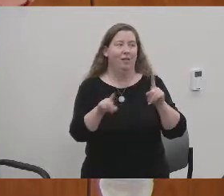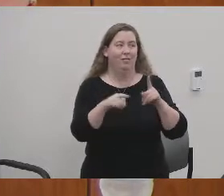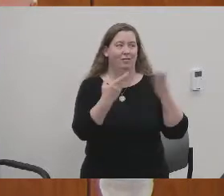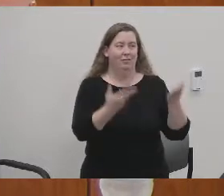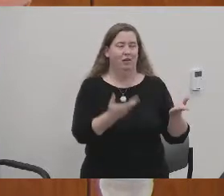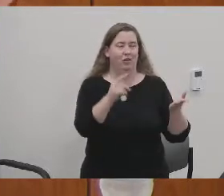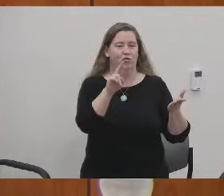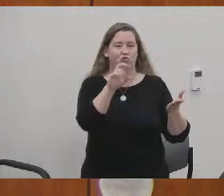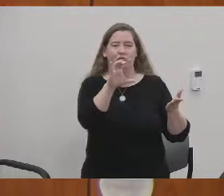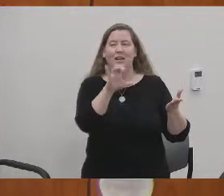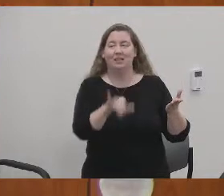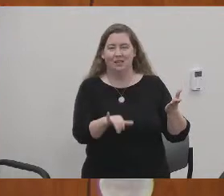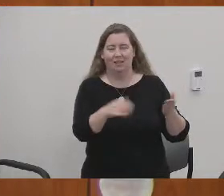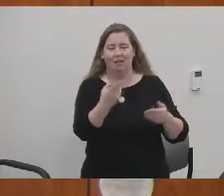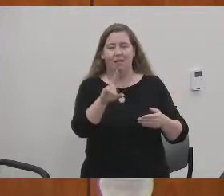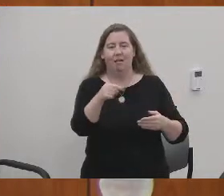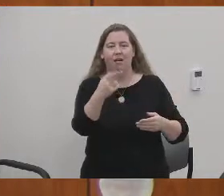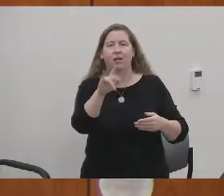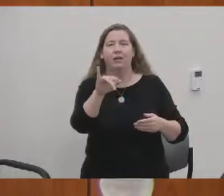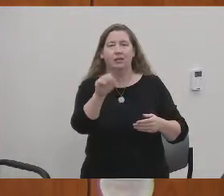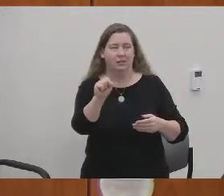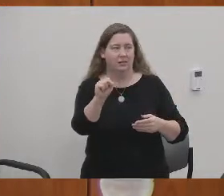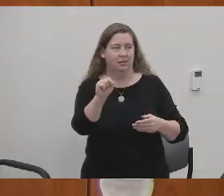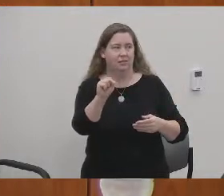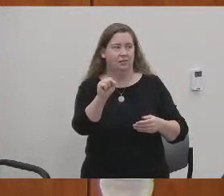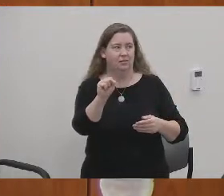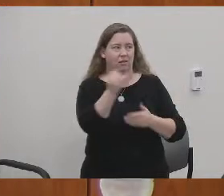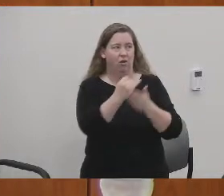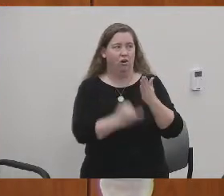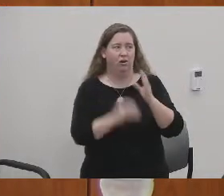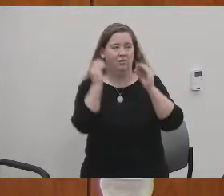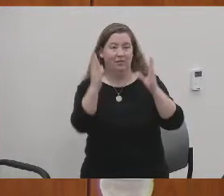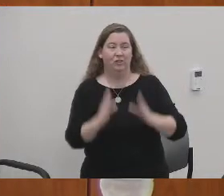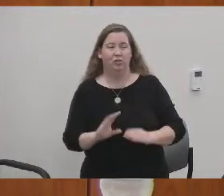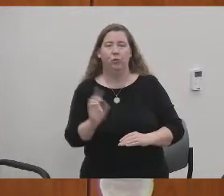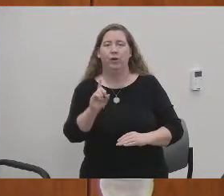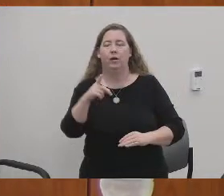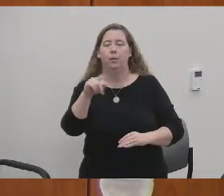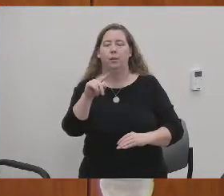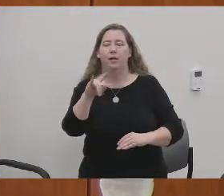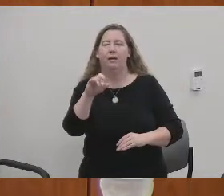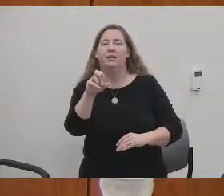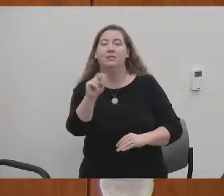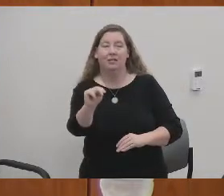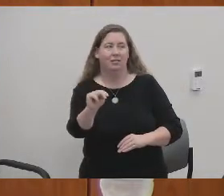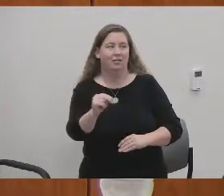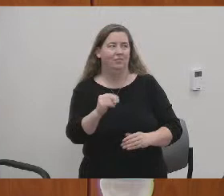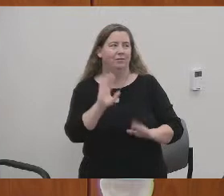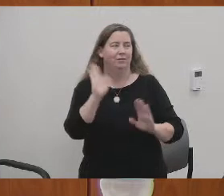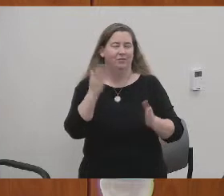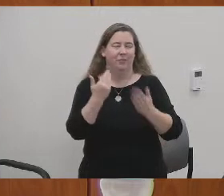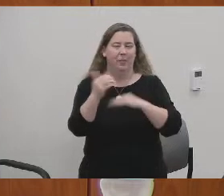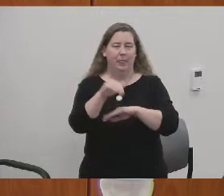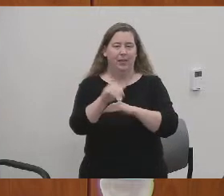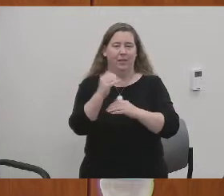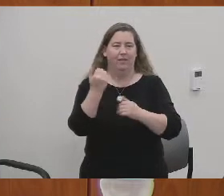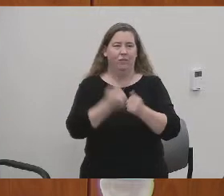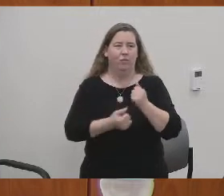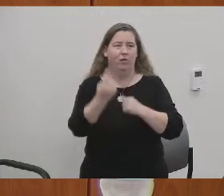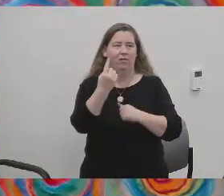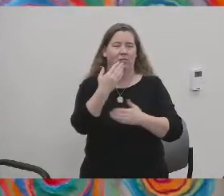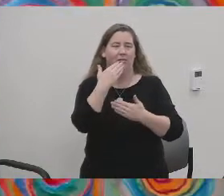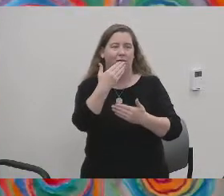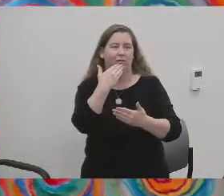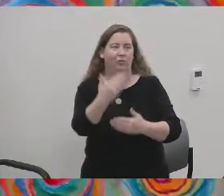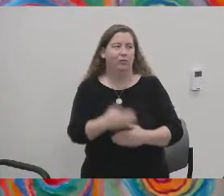Tracy Huggins, art teacher at Pattison. Good Turn it over evening, to you. everyone. Thank you. First, I do want to just